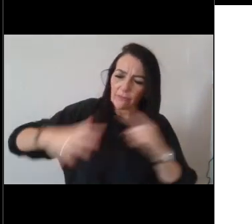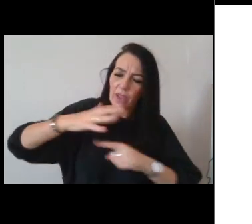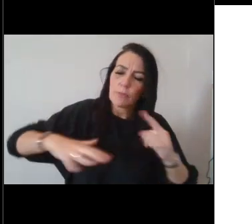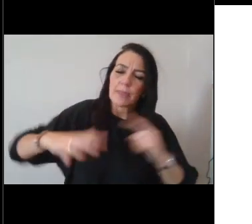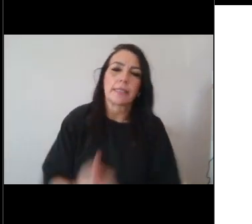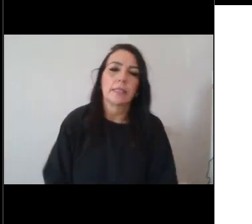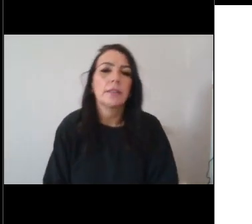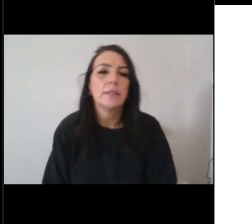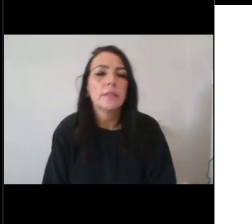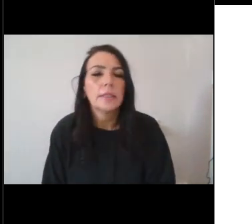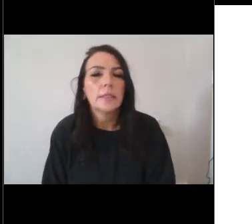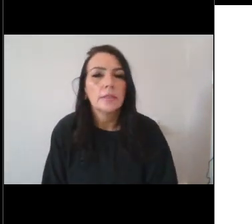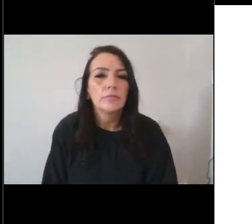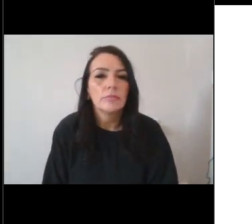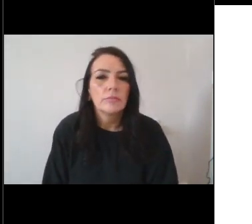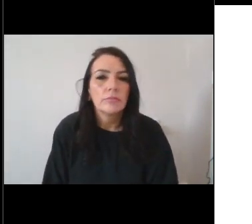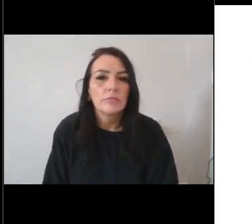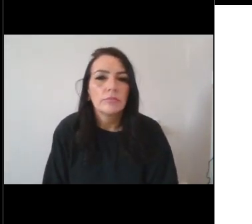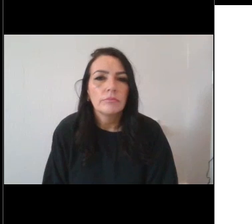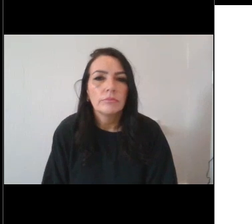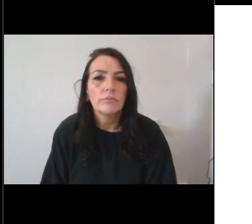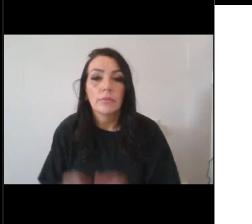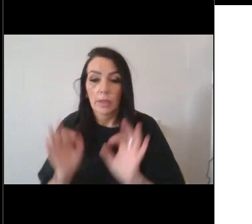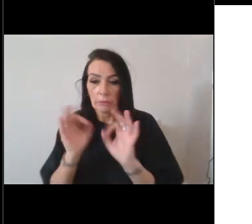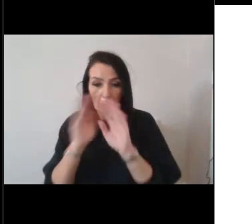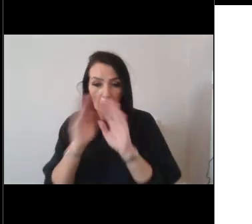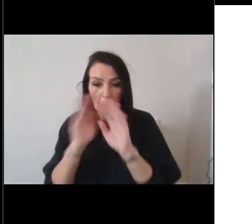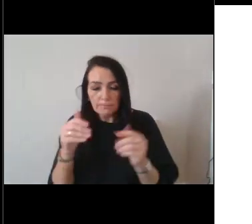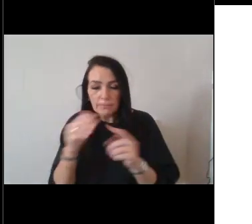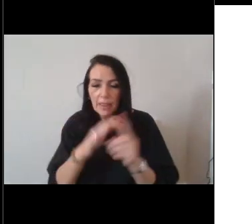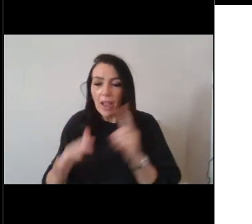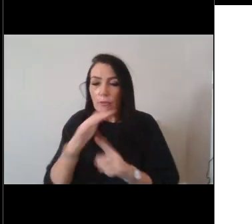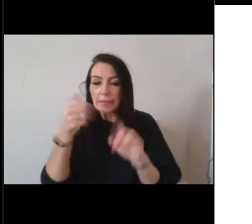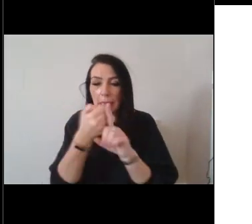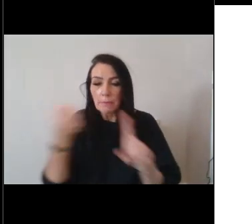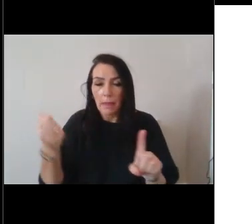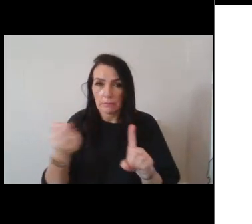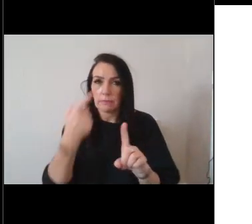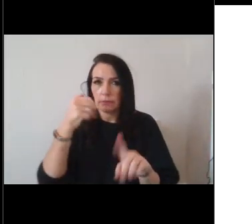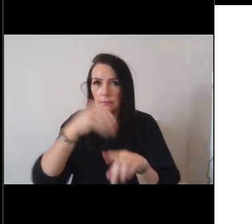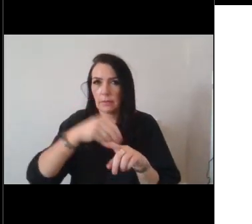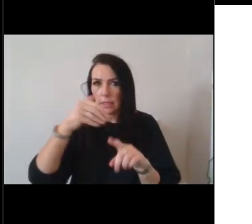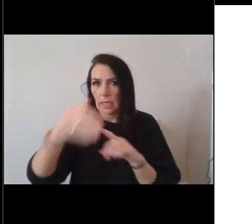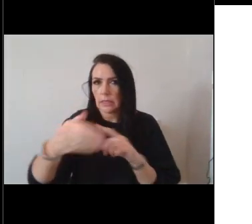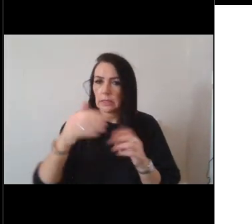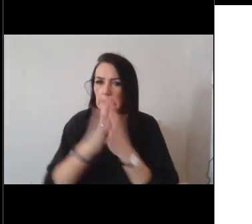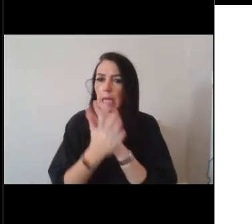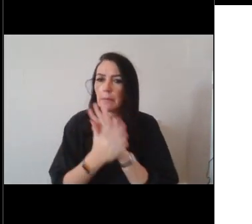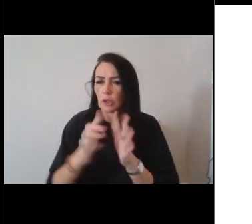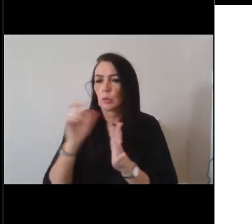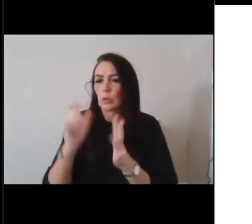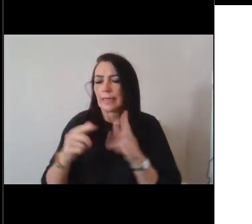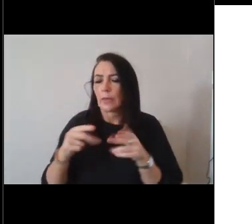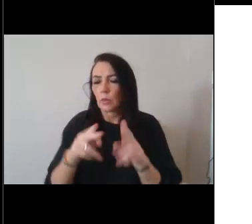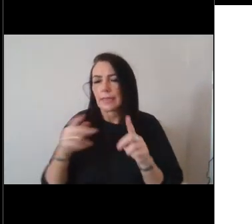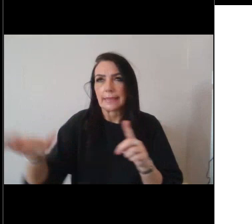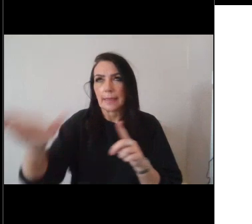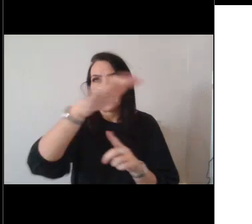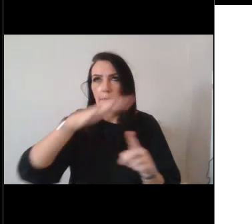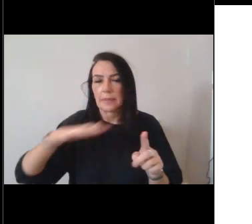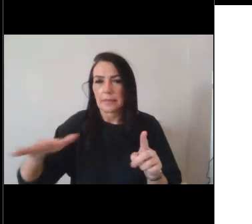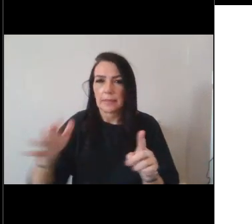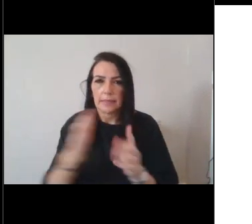fails to address its environmental impact can face long-term consequences and damage to ecosystems, threatening its own